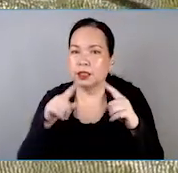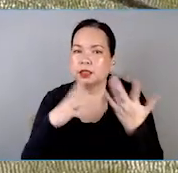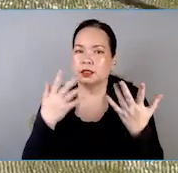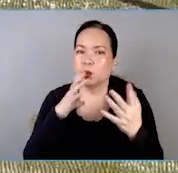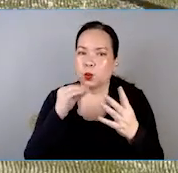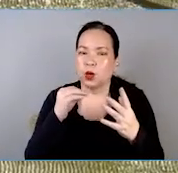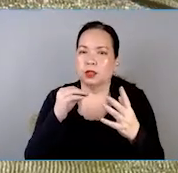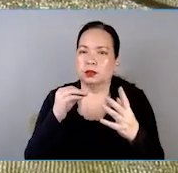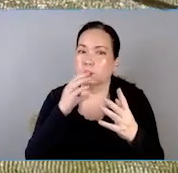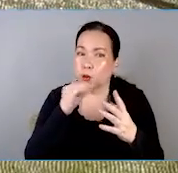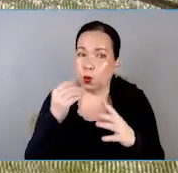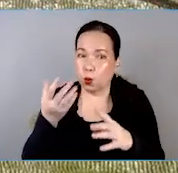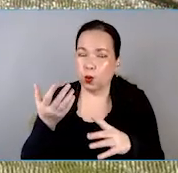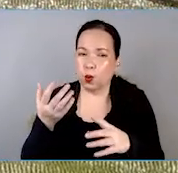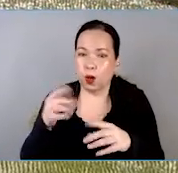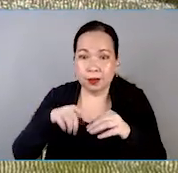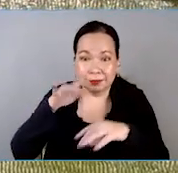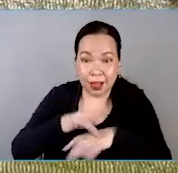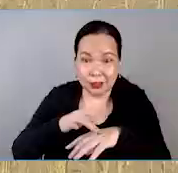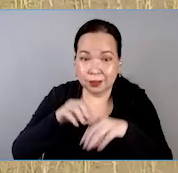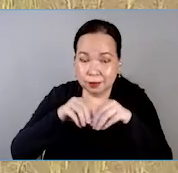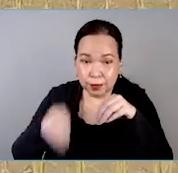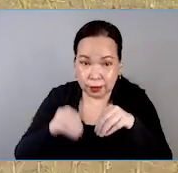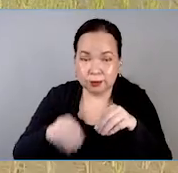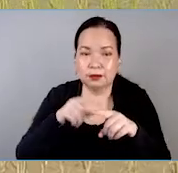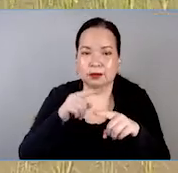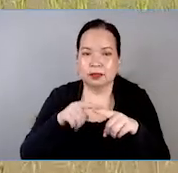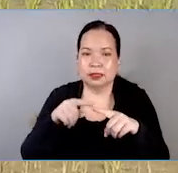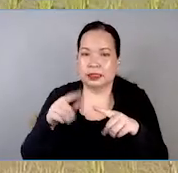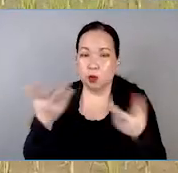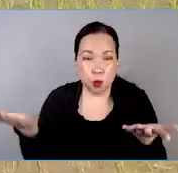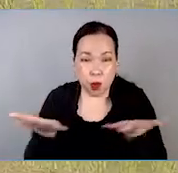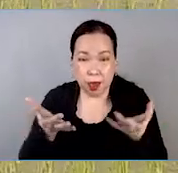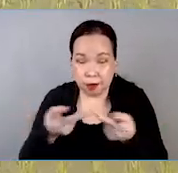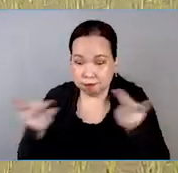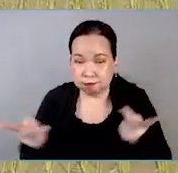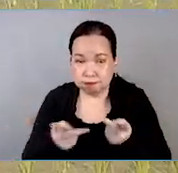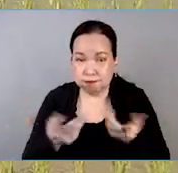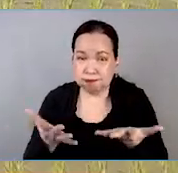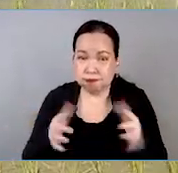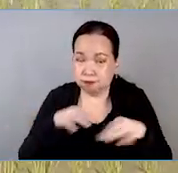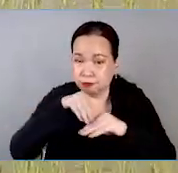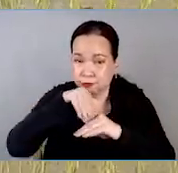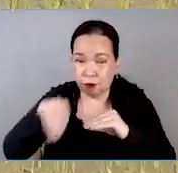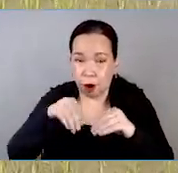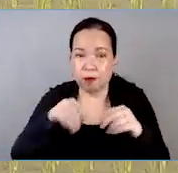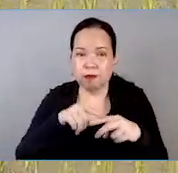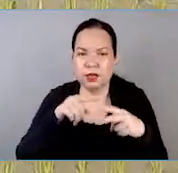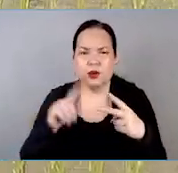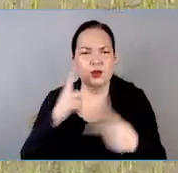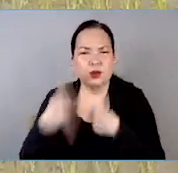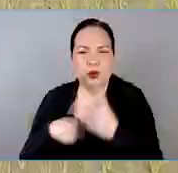farmed lot, and the produce. Thus, farm mapping recognizes a farm worker who does not own land,